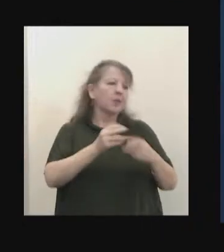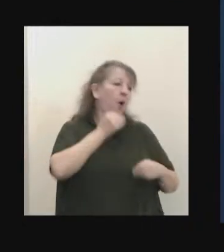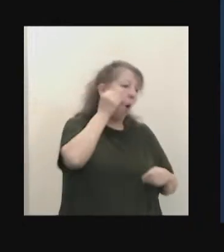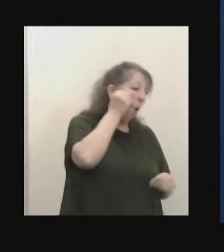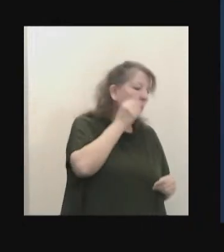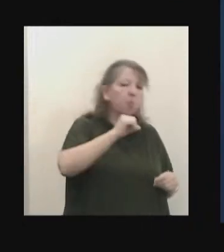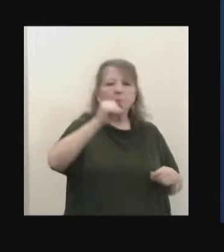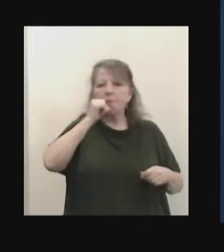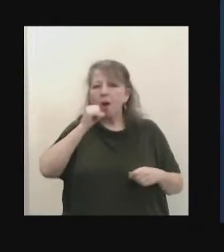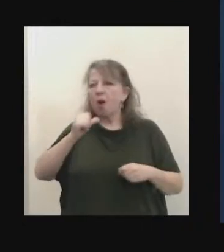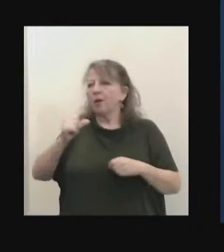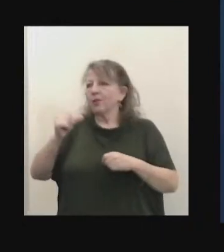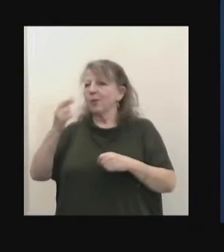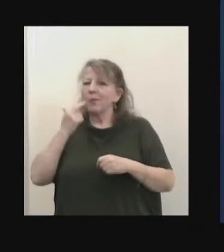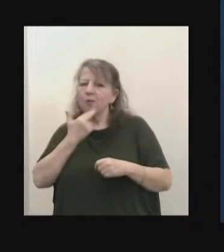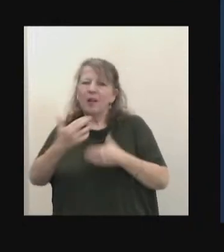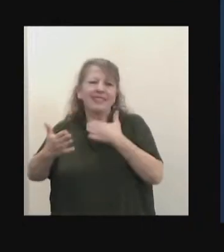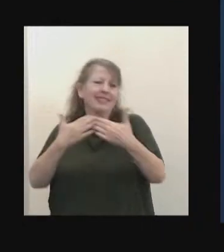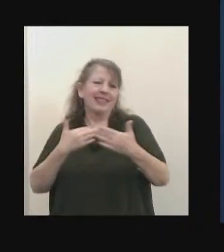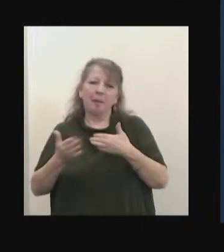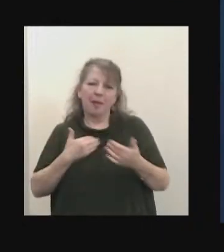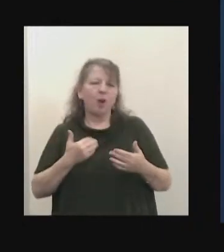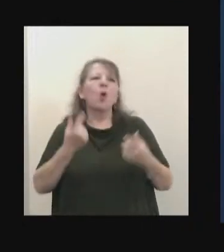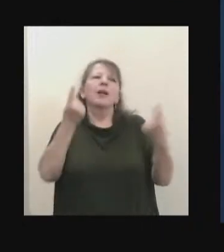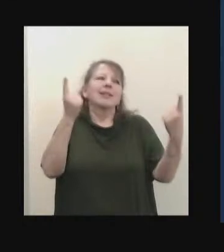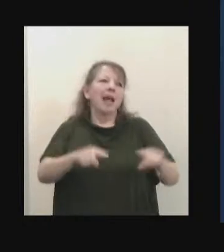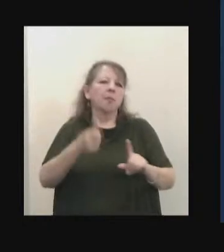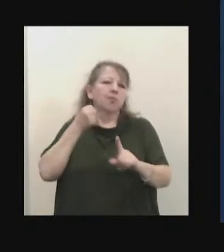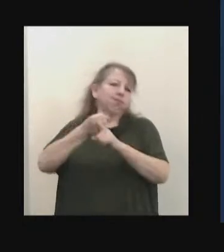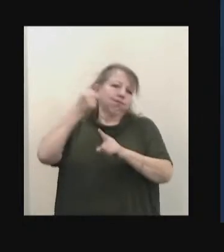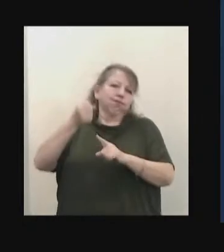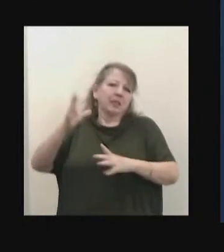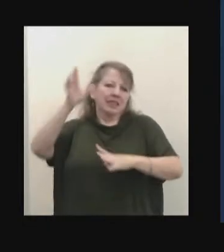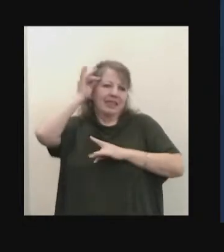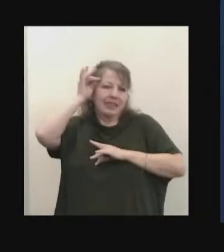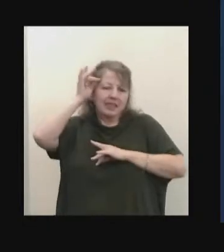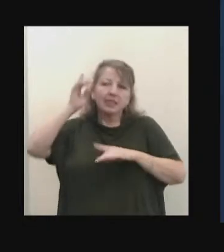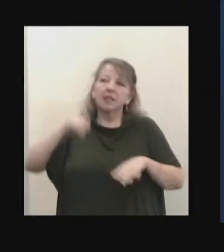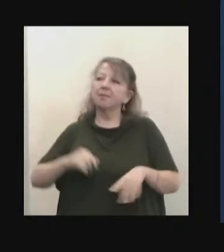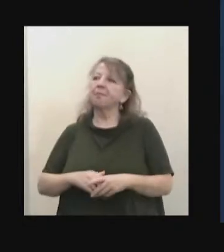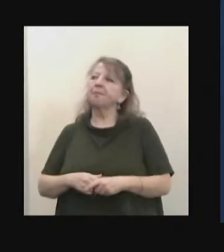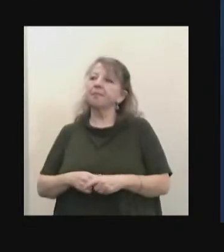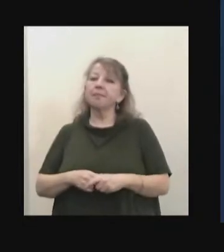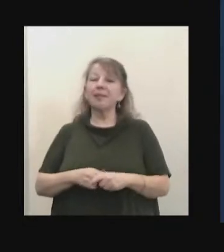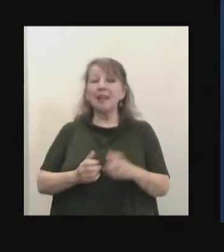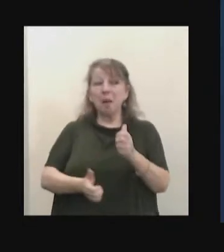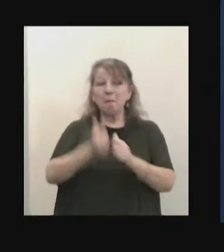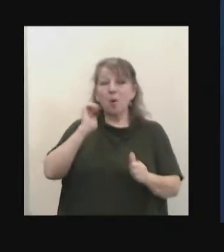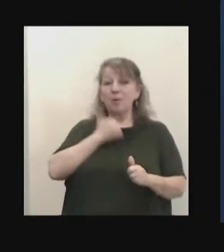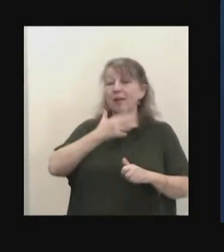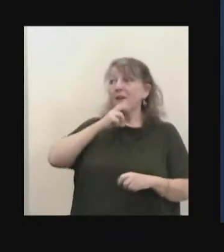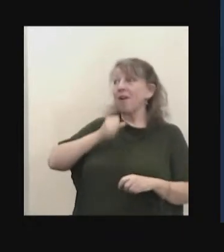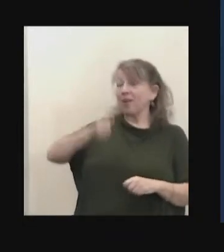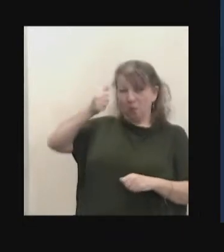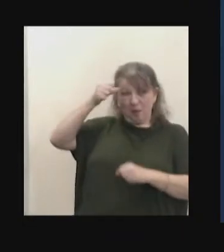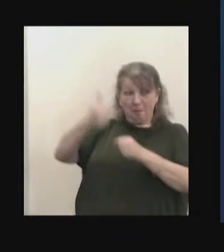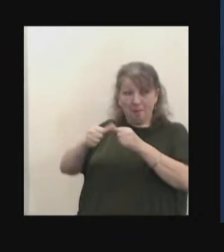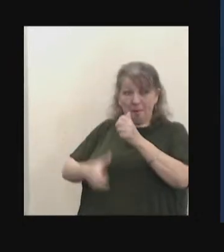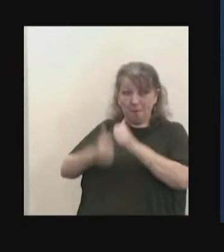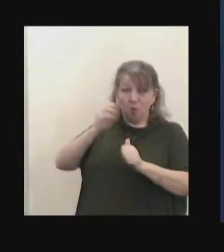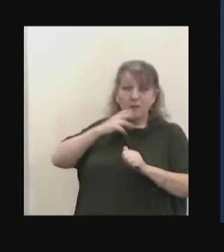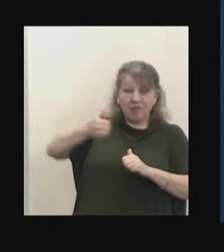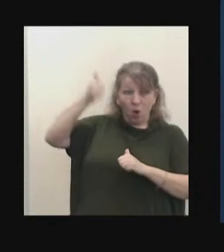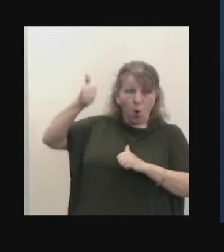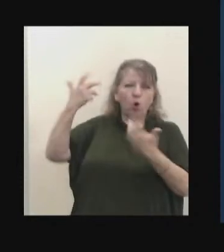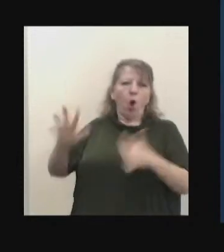it, people are reporting that to us. And since most of our seniors are fully vaccinated, including in the nursing